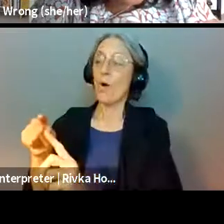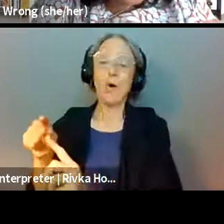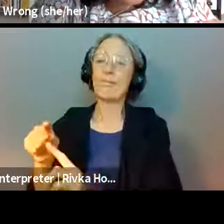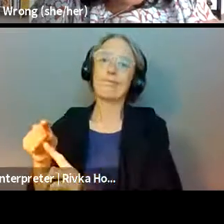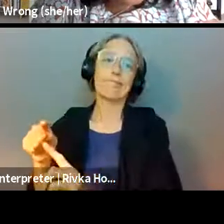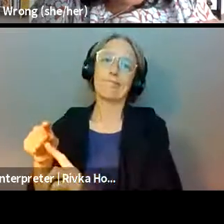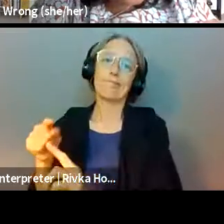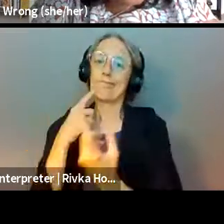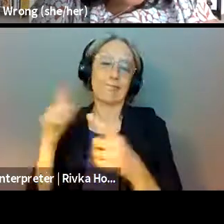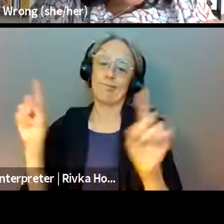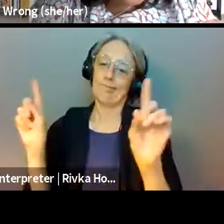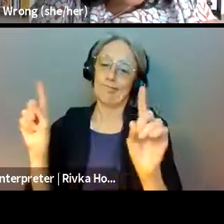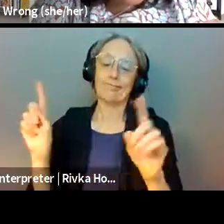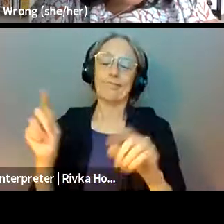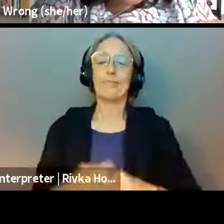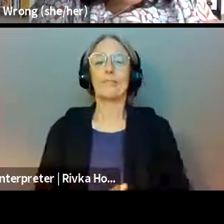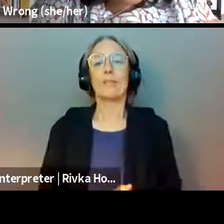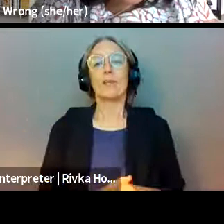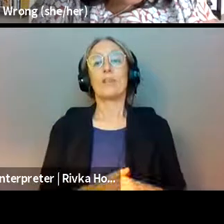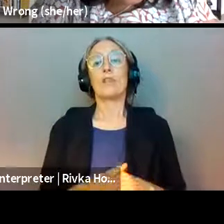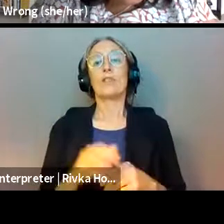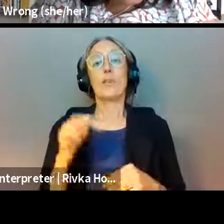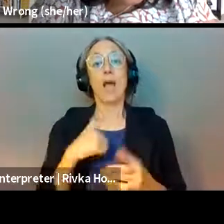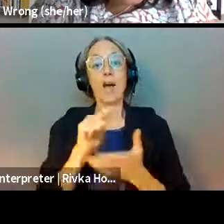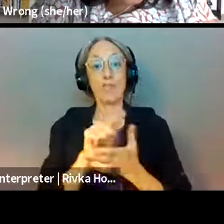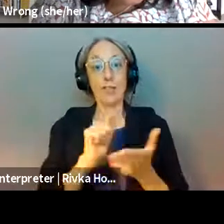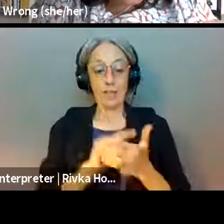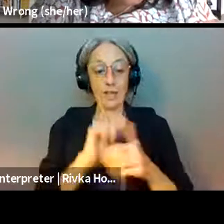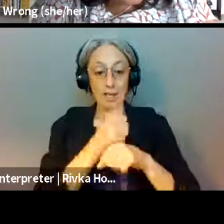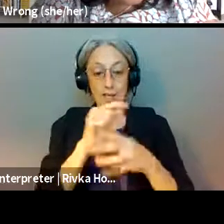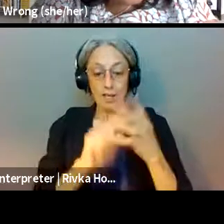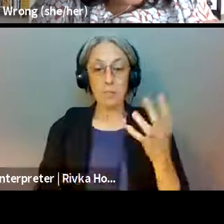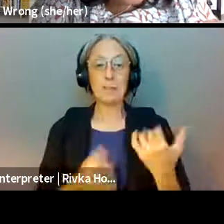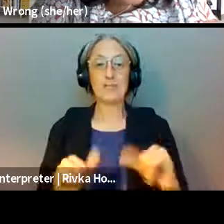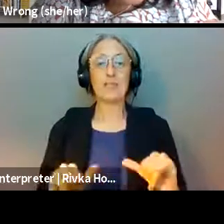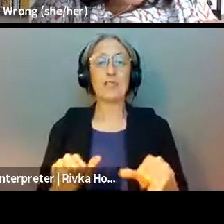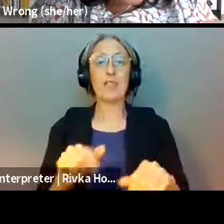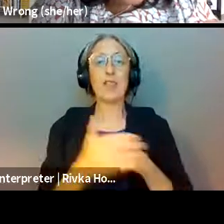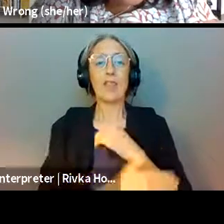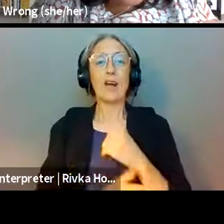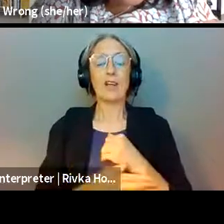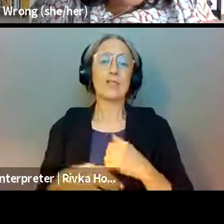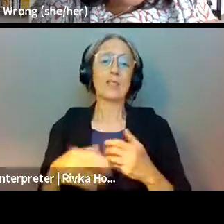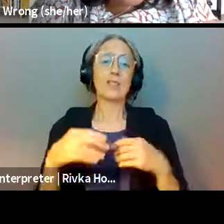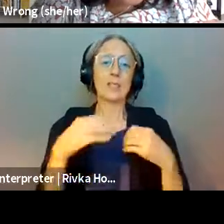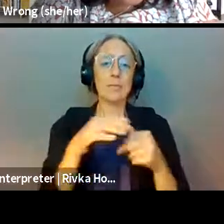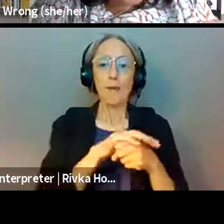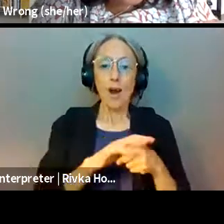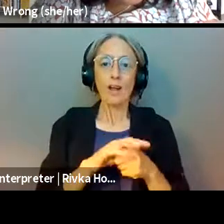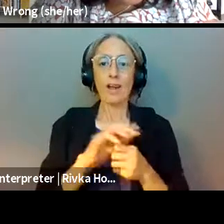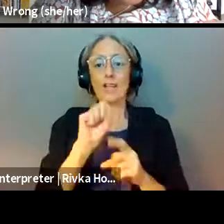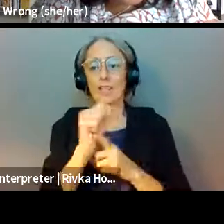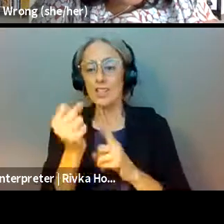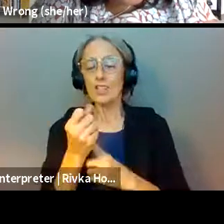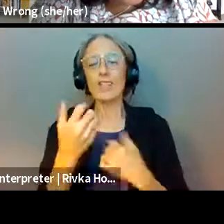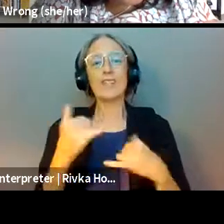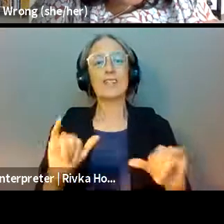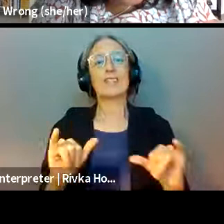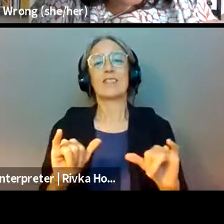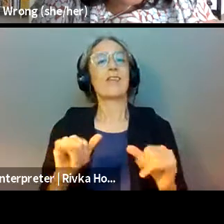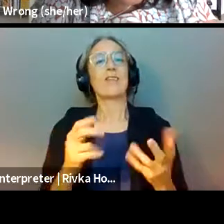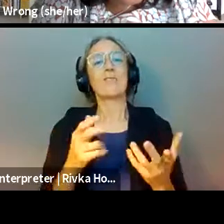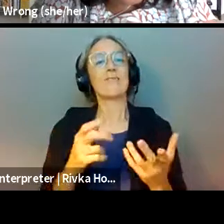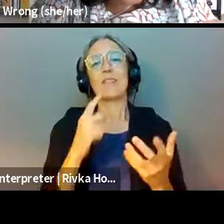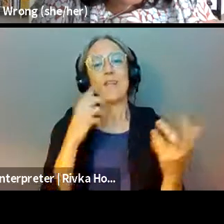this strong legal framework, our nation's policy and market conditions are still failing to make the promise of the ADA,